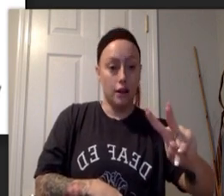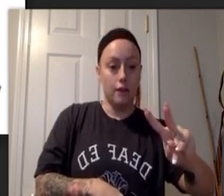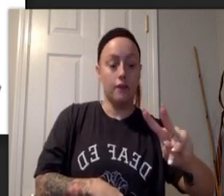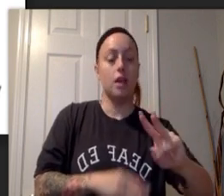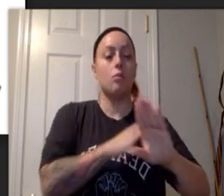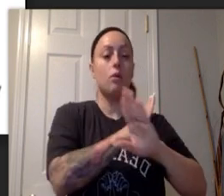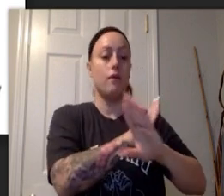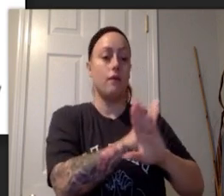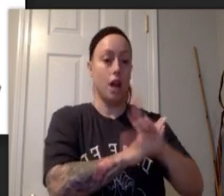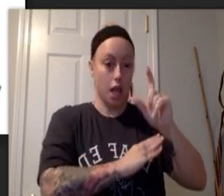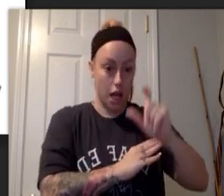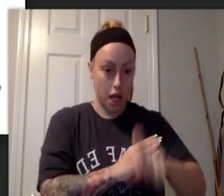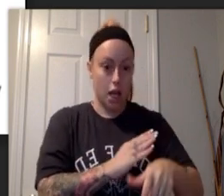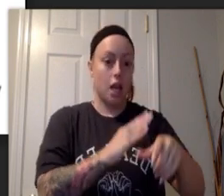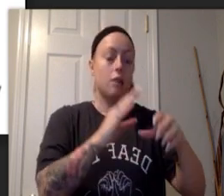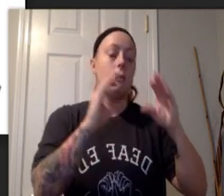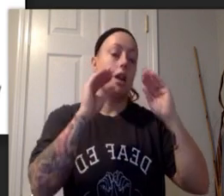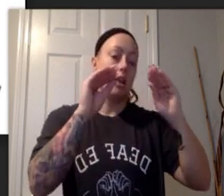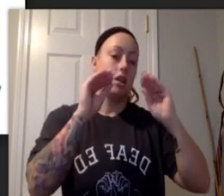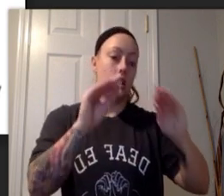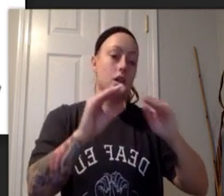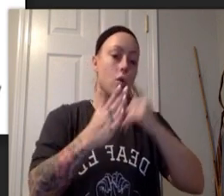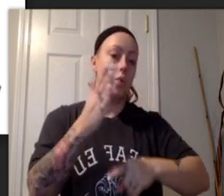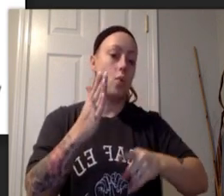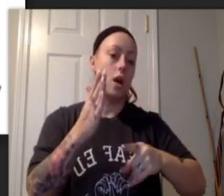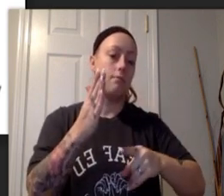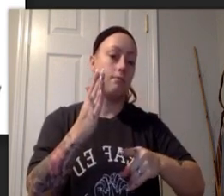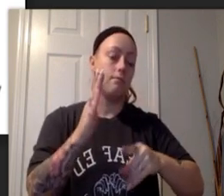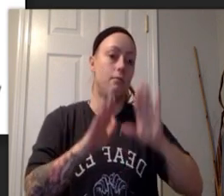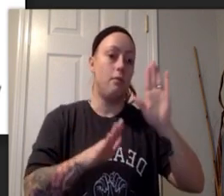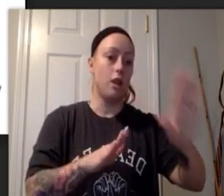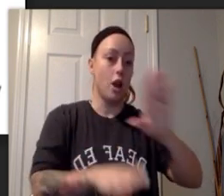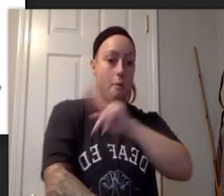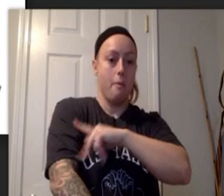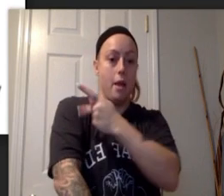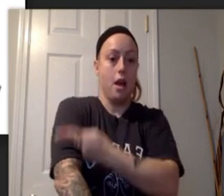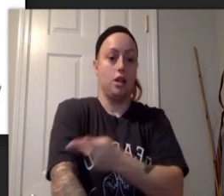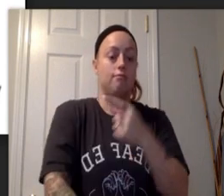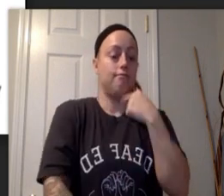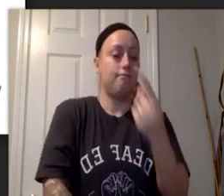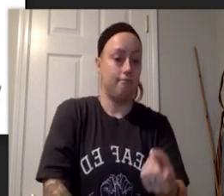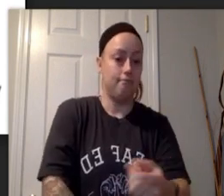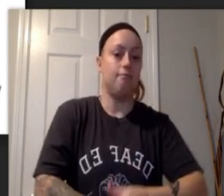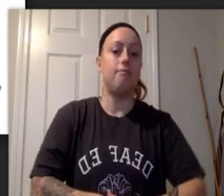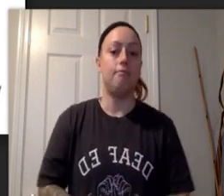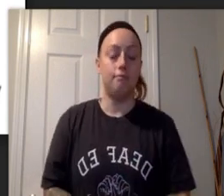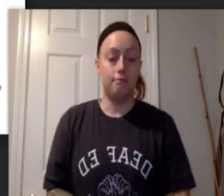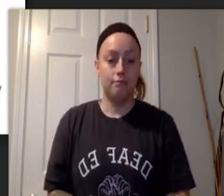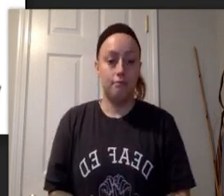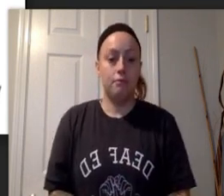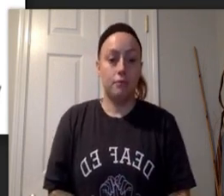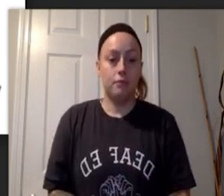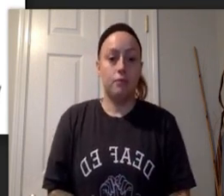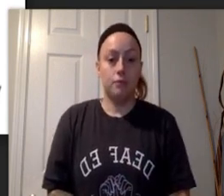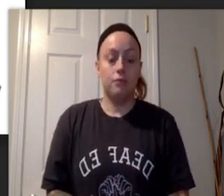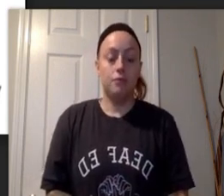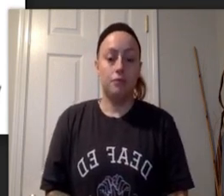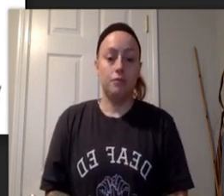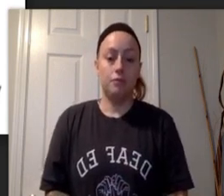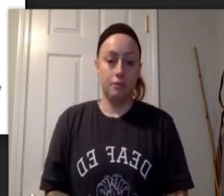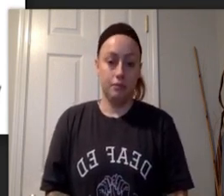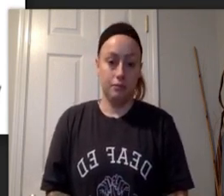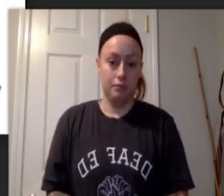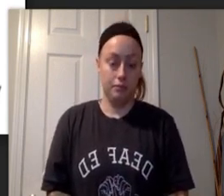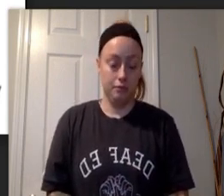exists by their patients. Yeah. I have been one of those medical professionals getting schooled by my people, because those